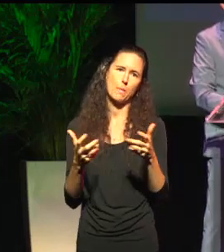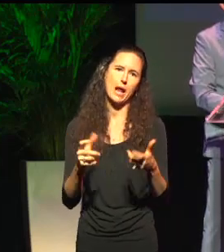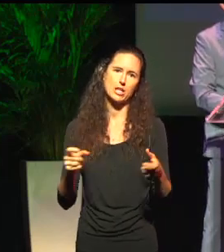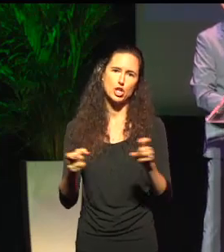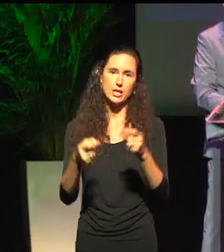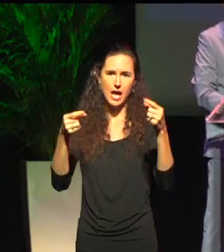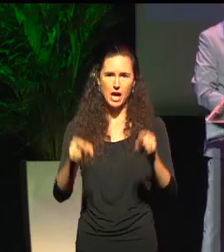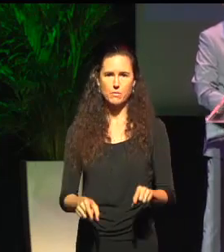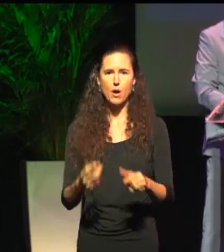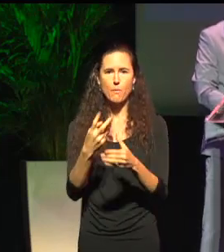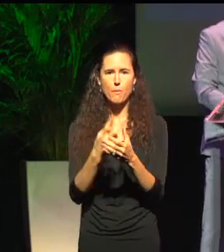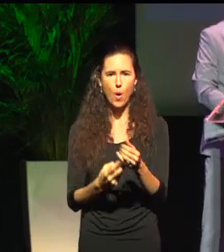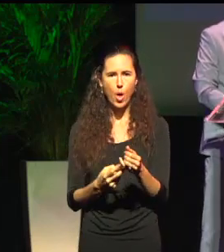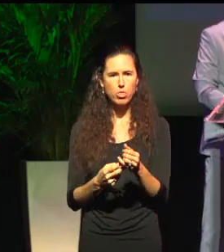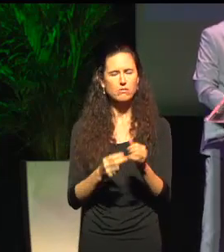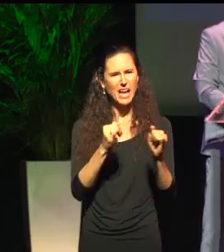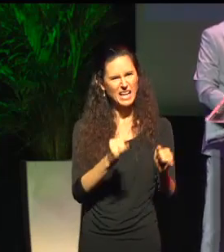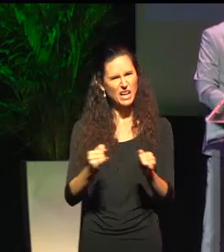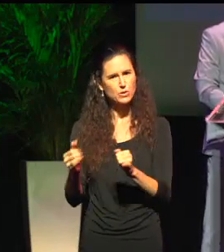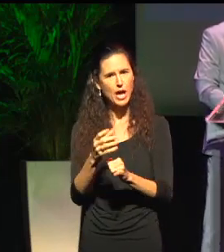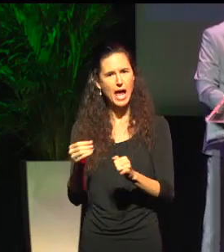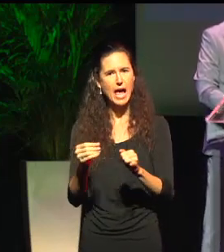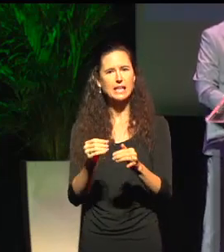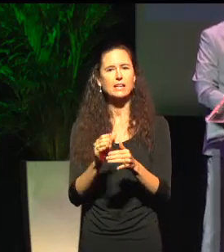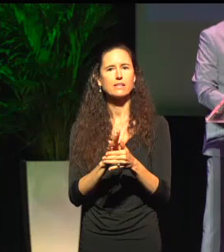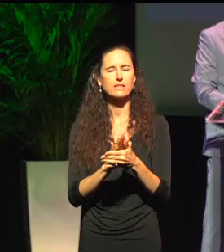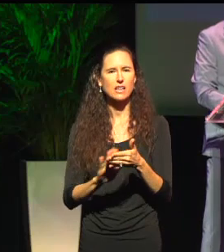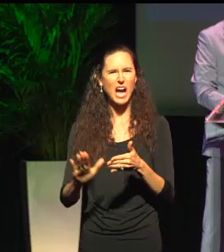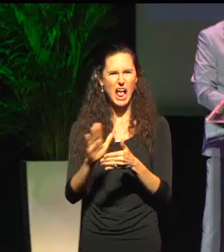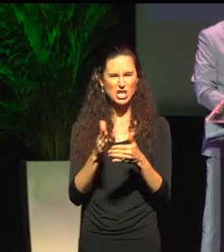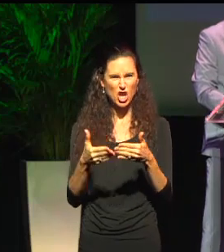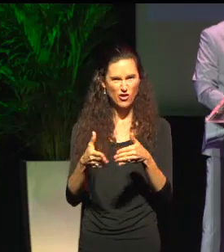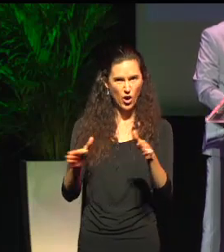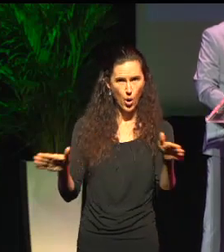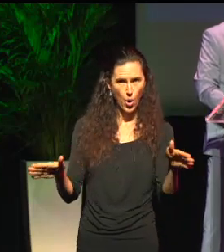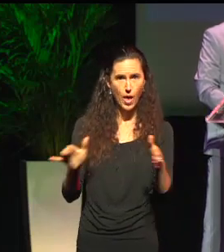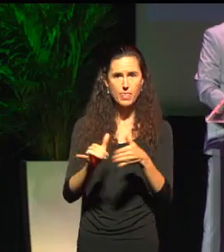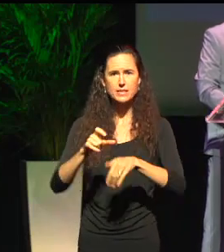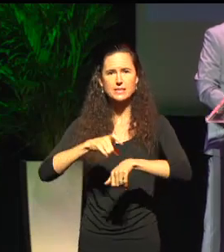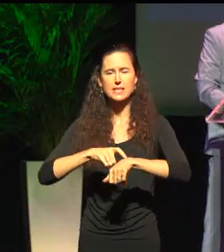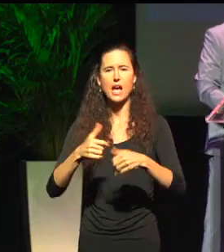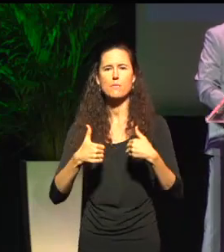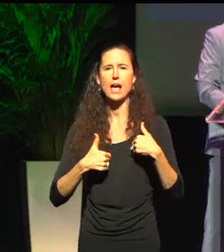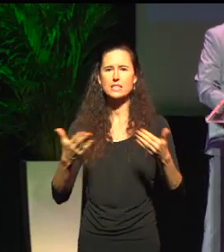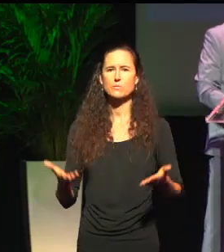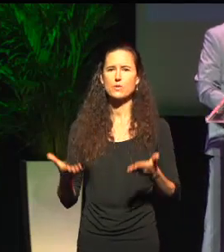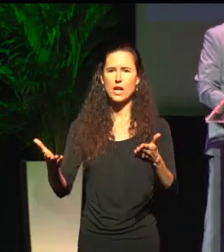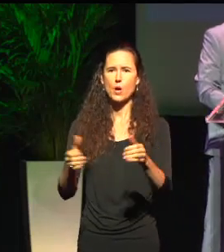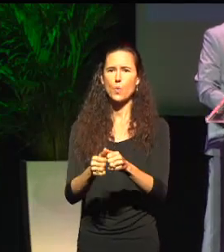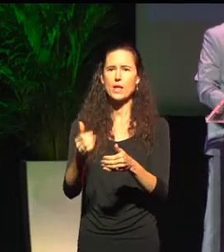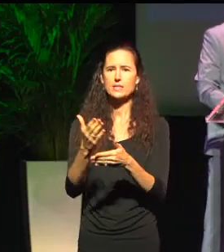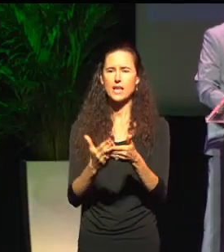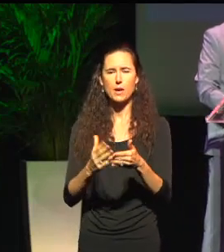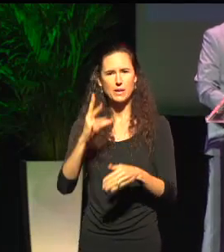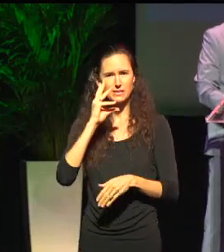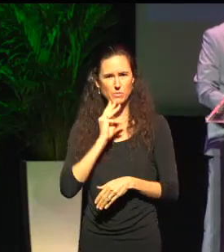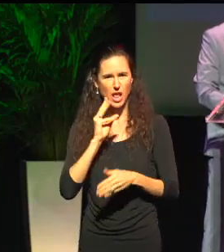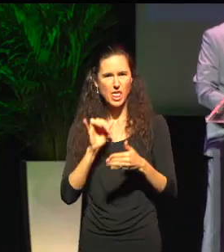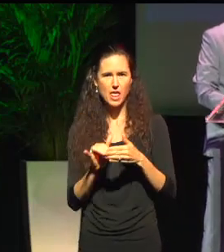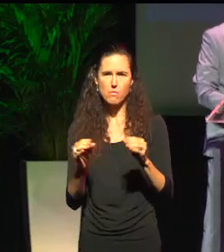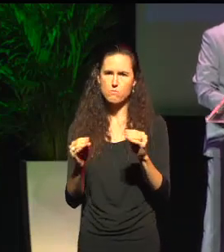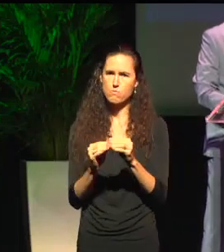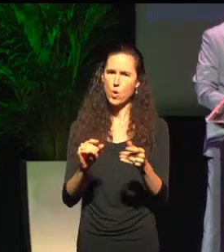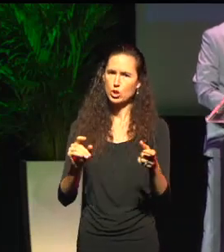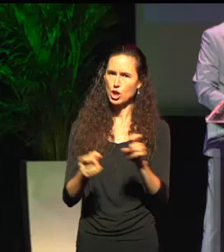both individually and as a college. This time has also presented us with some experiences where further change will be necessary to our